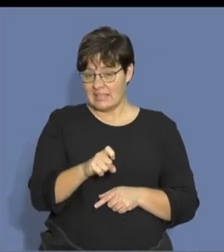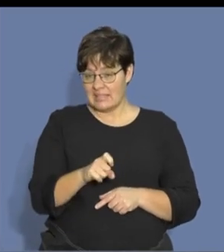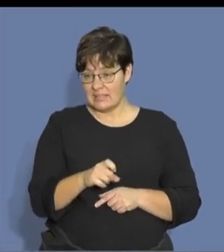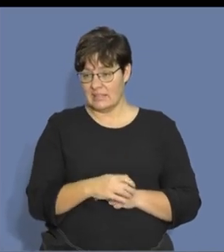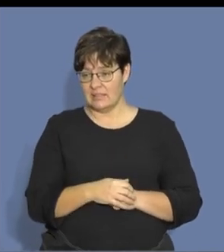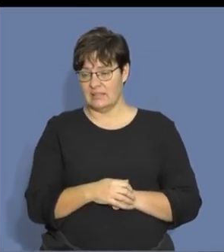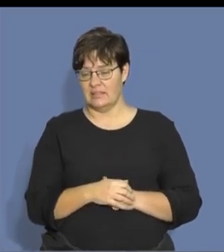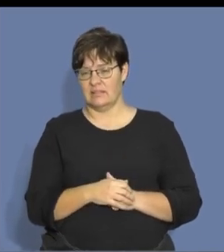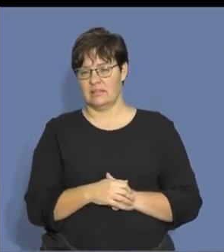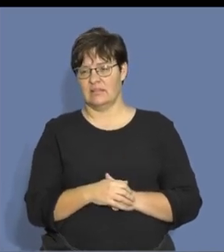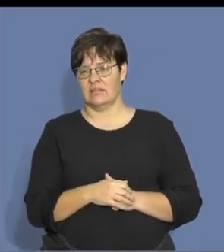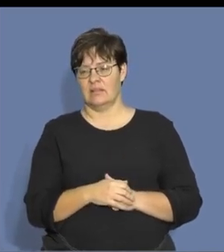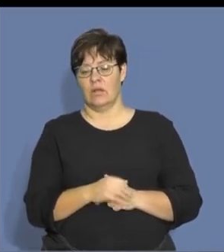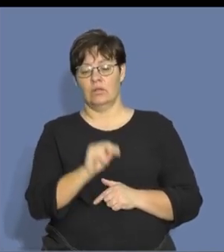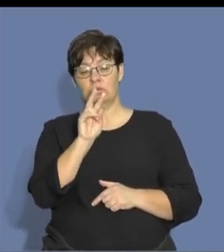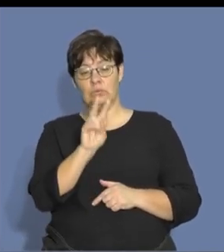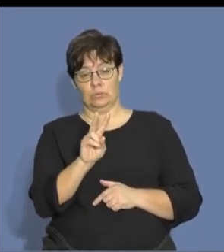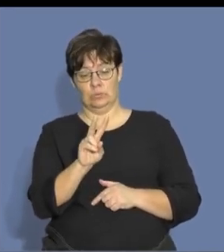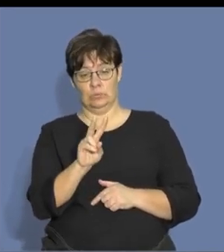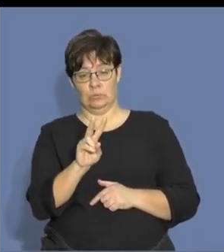be 2a.